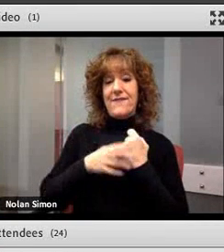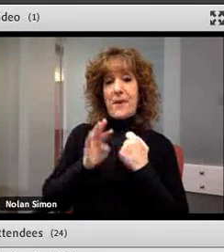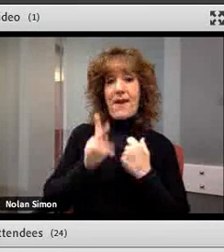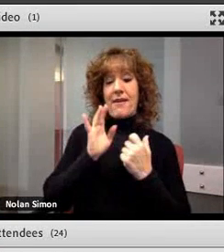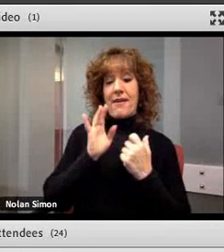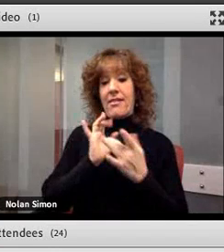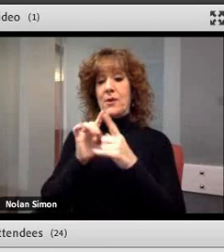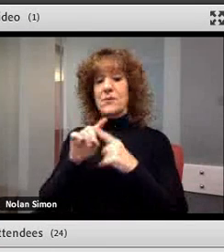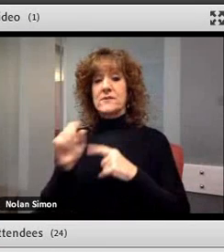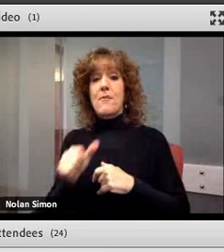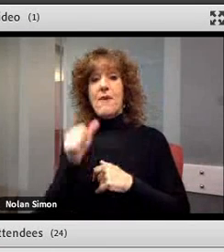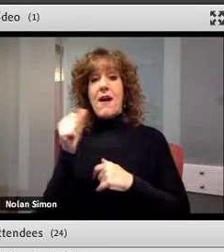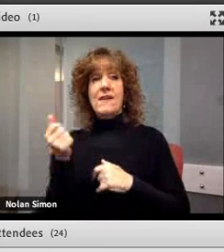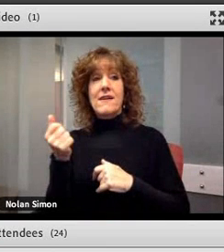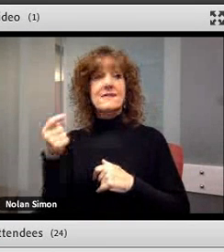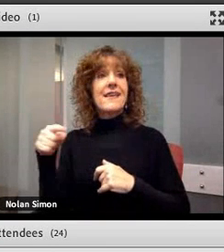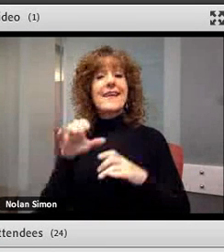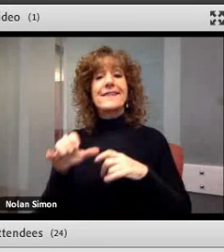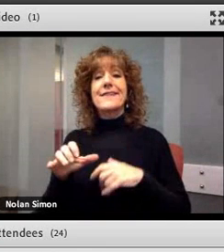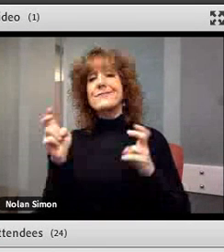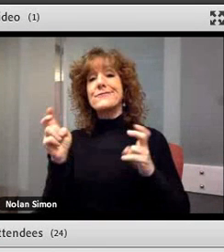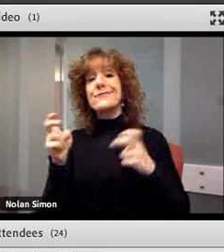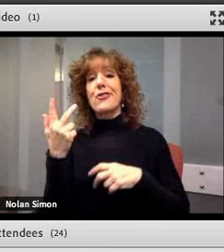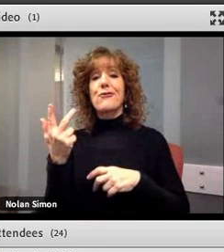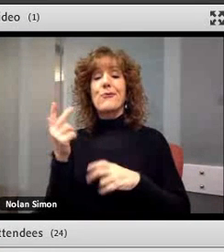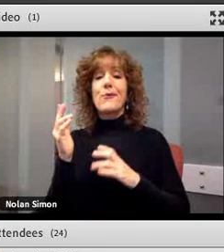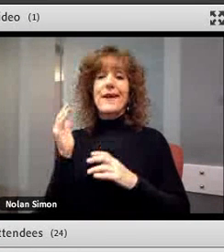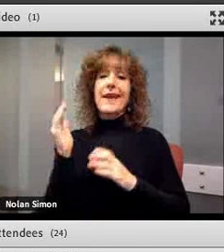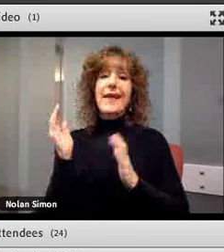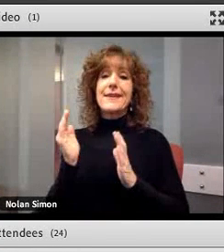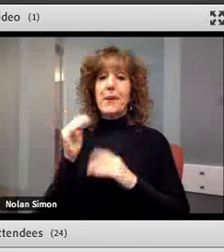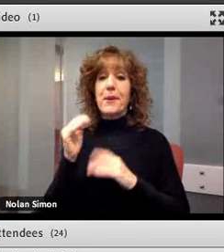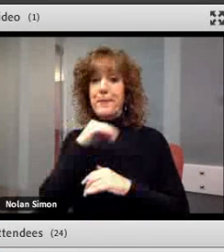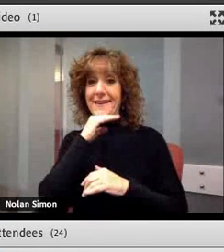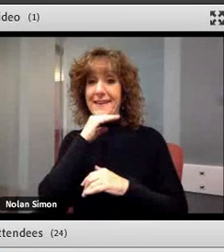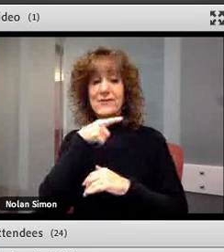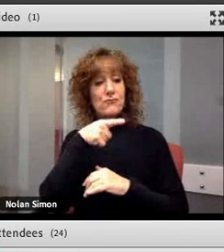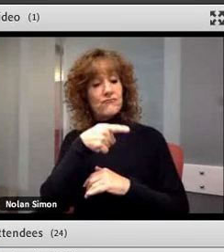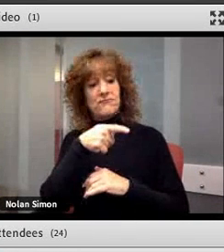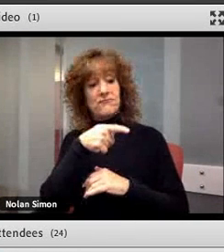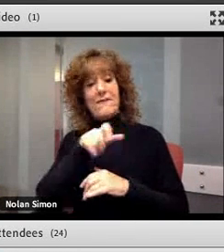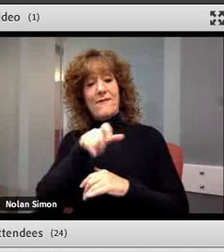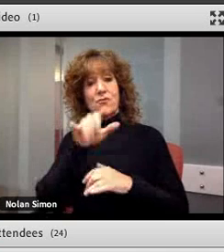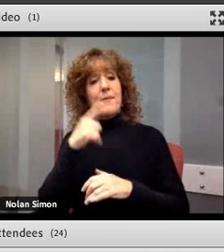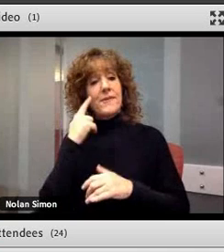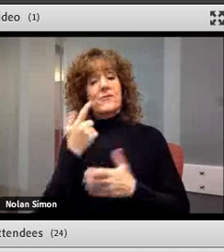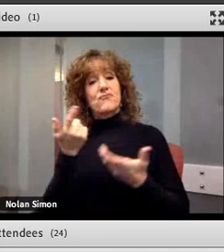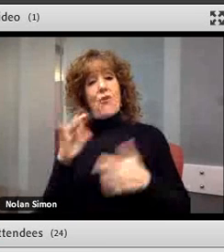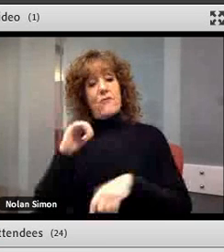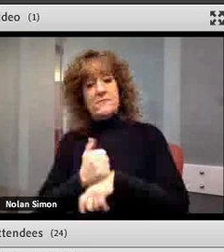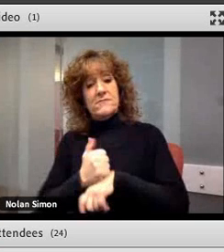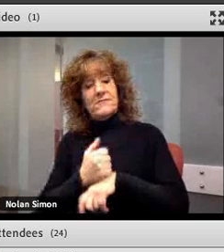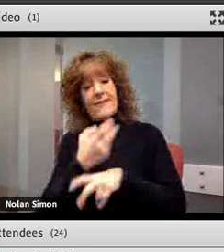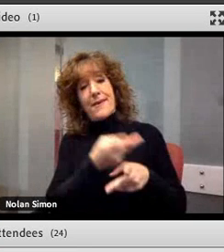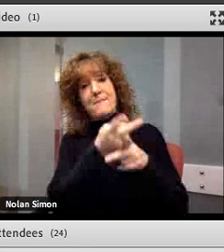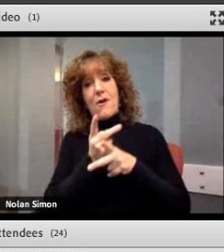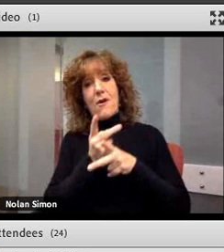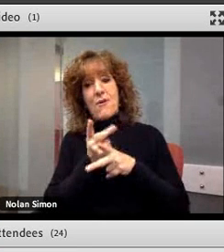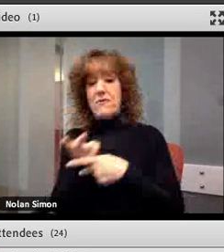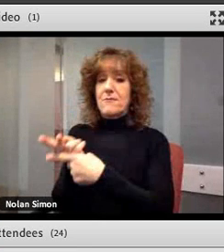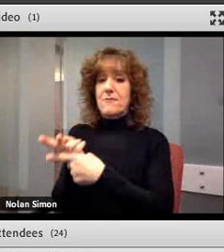your bank with someone else and they did the Three Little Pigs, you won't have to do the Three Little Pigs because they already did it and they can borrow your